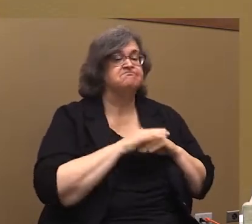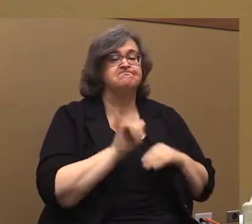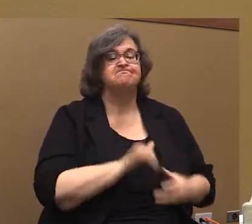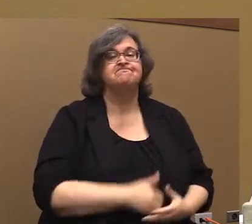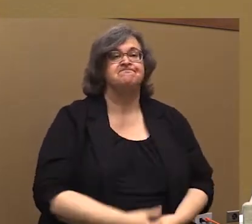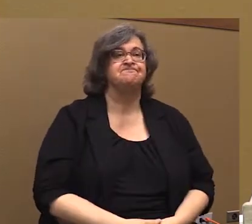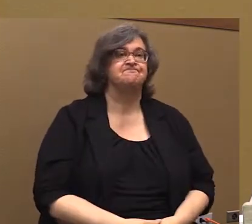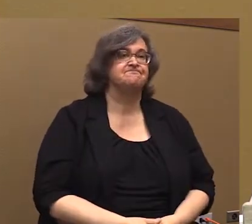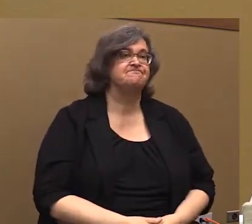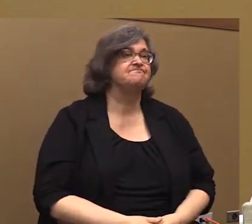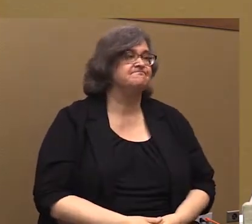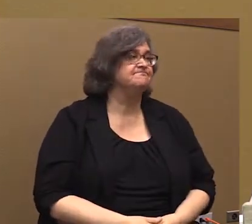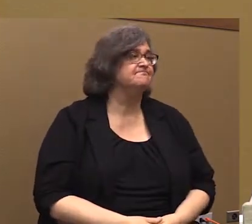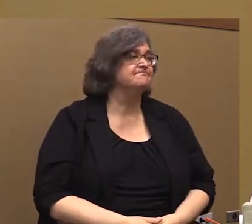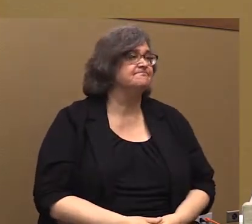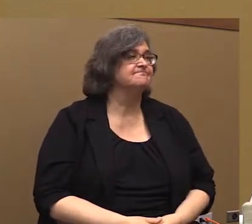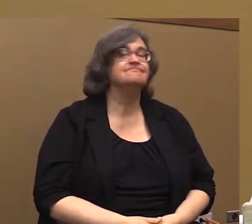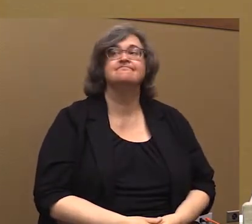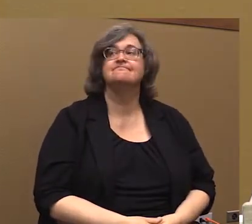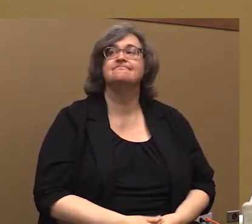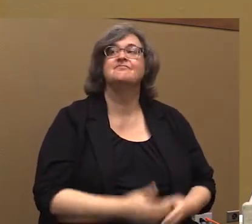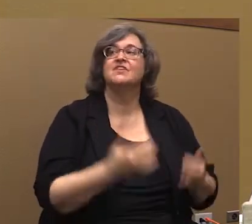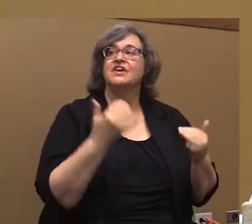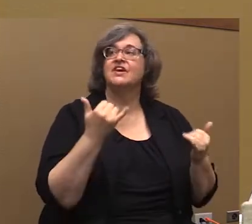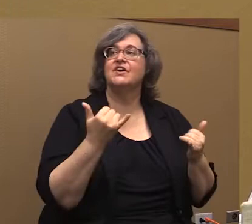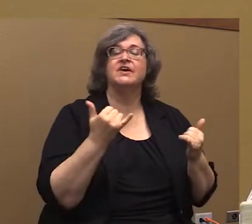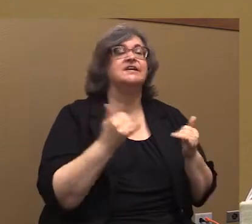can be a factor here with kids as well.